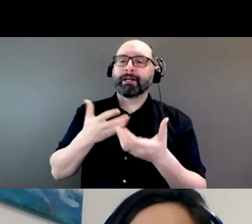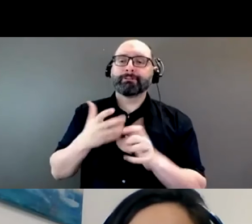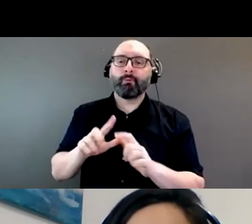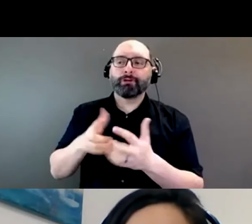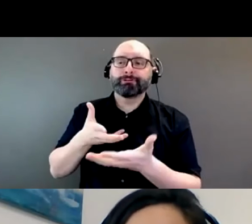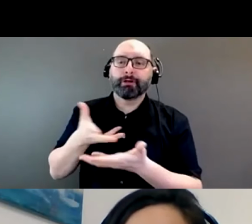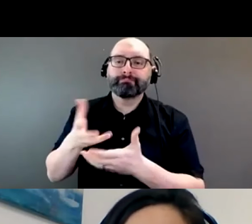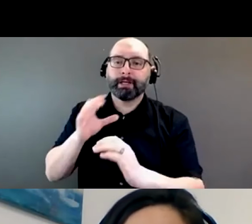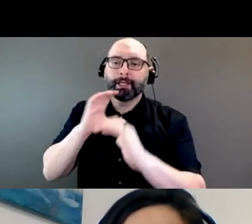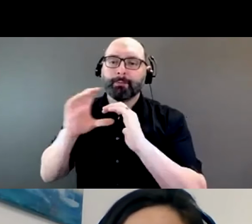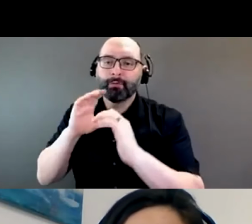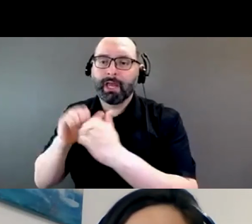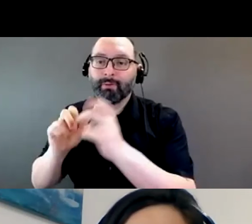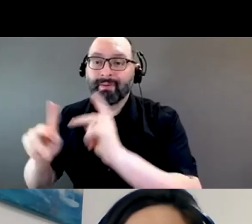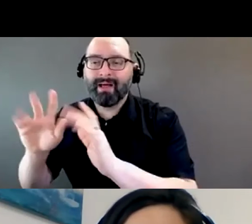others.